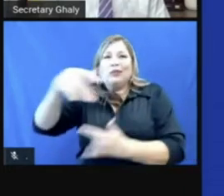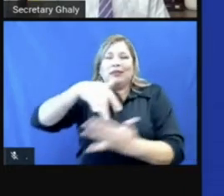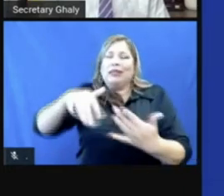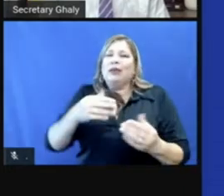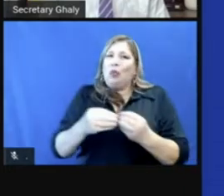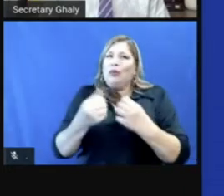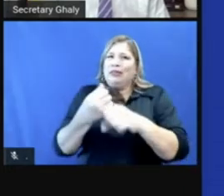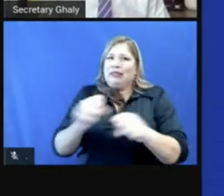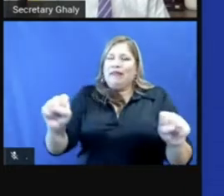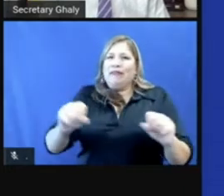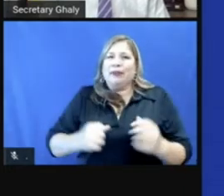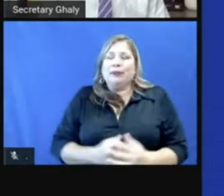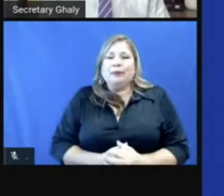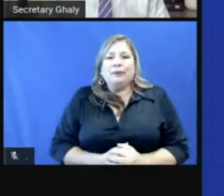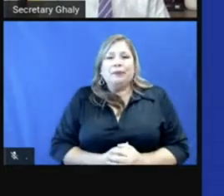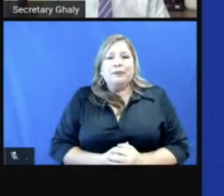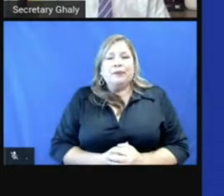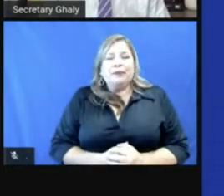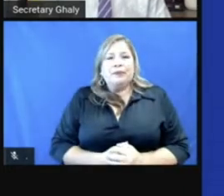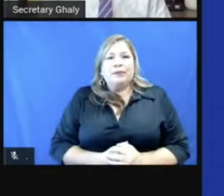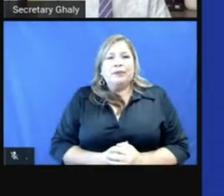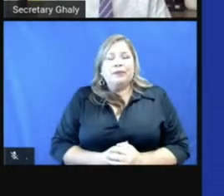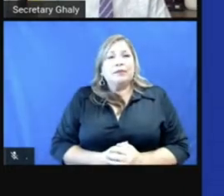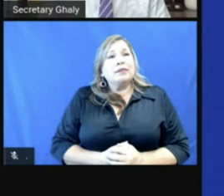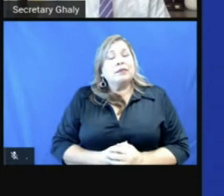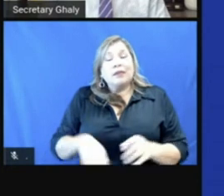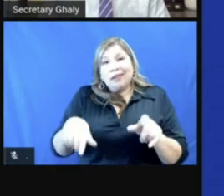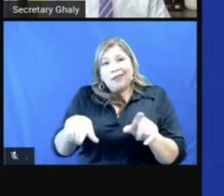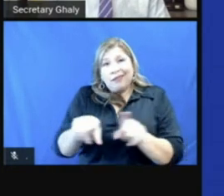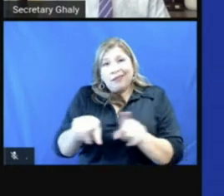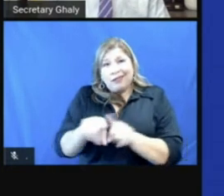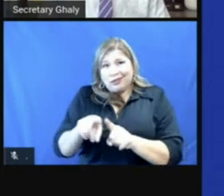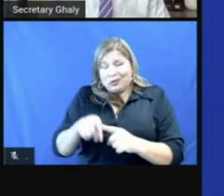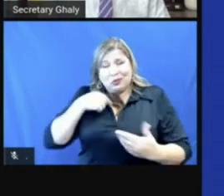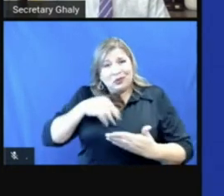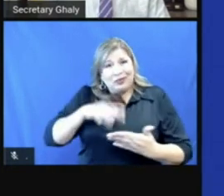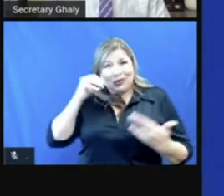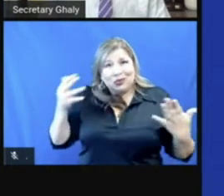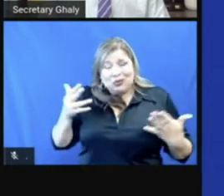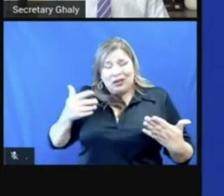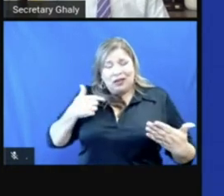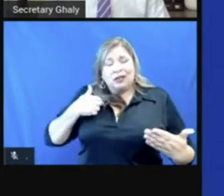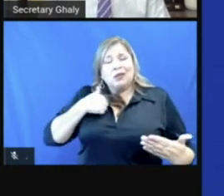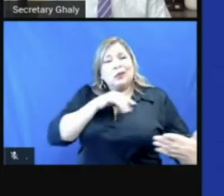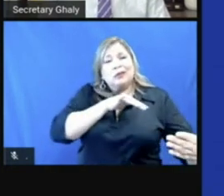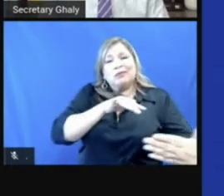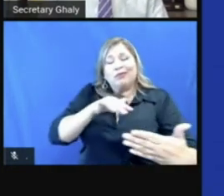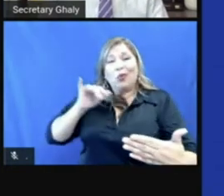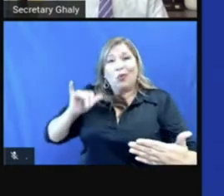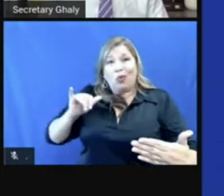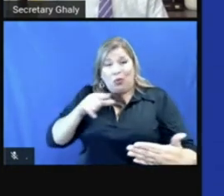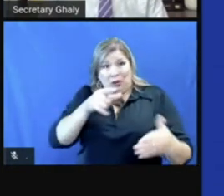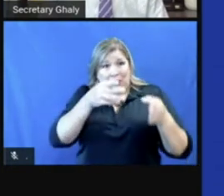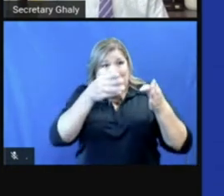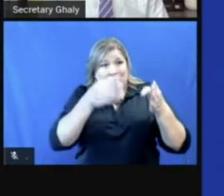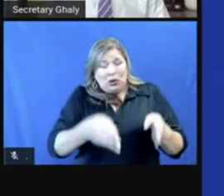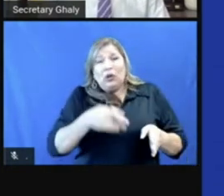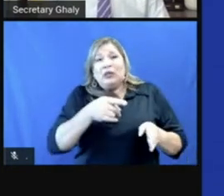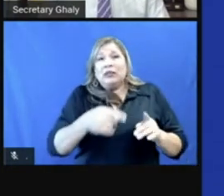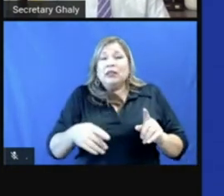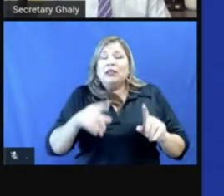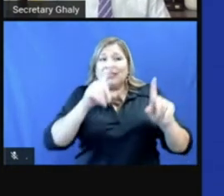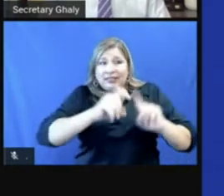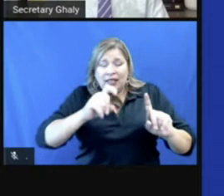that even those who do not have symptoms and look perfectly well are spreading the virus. You've heard about asymptomatic